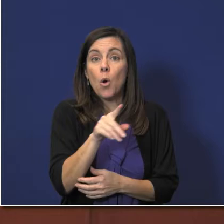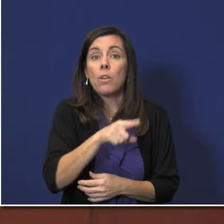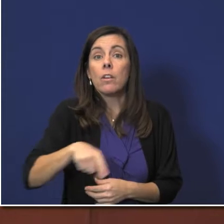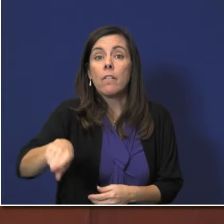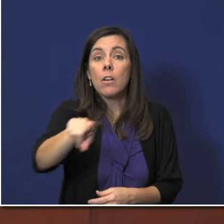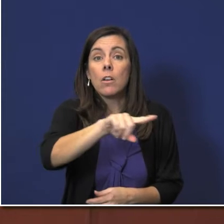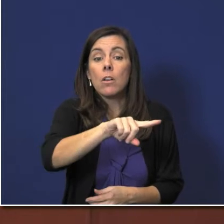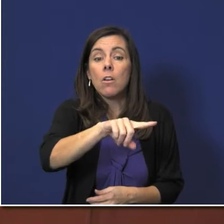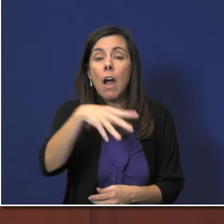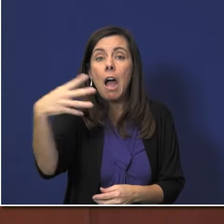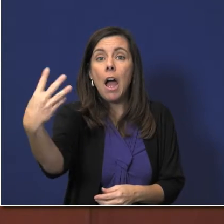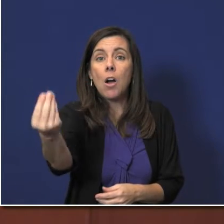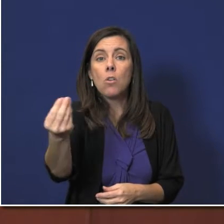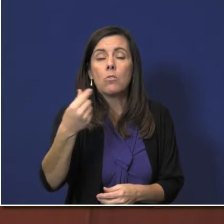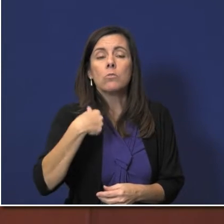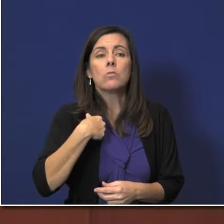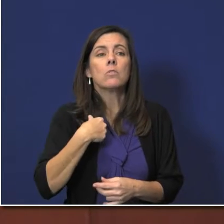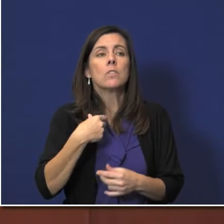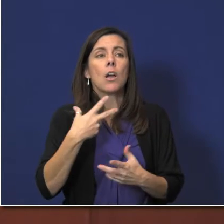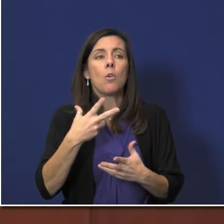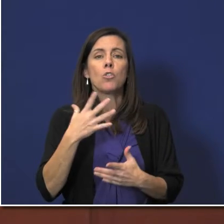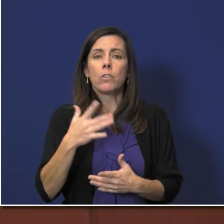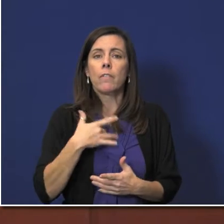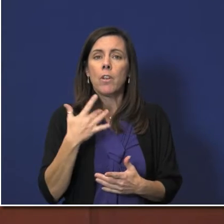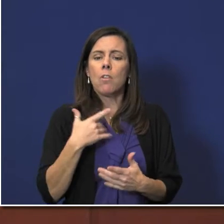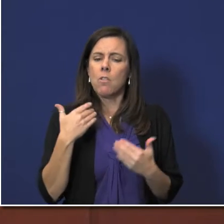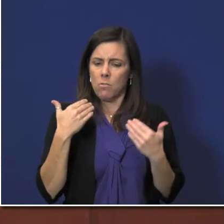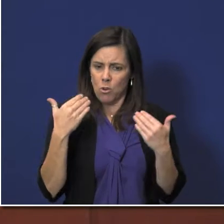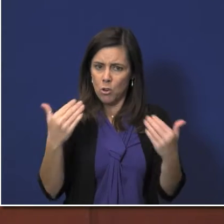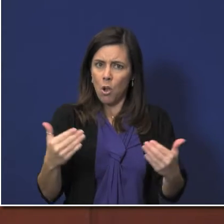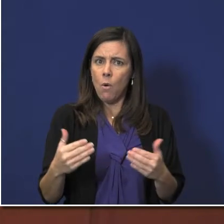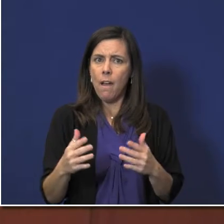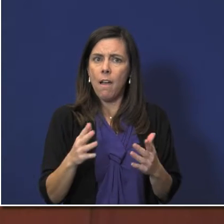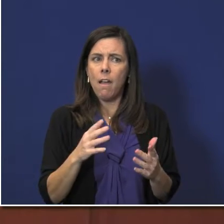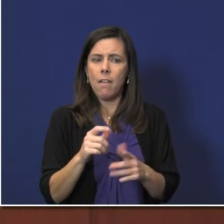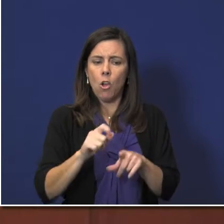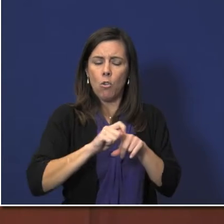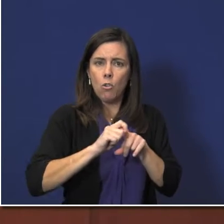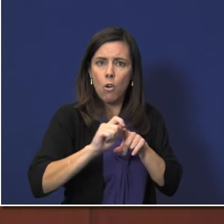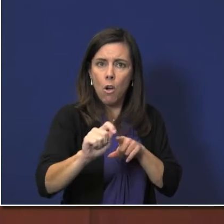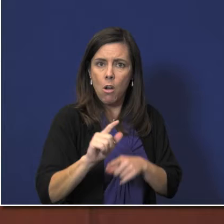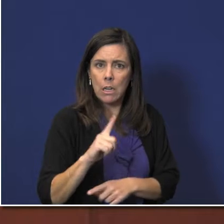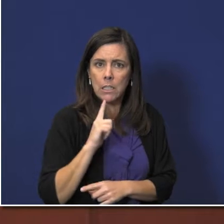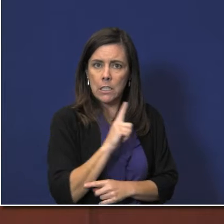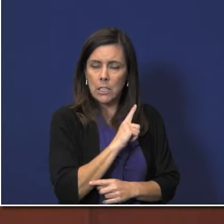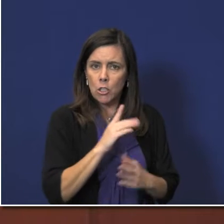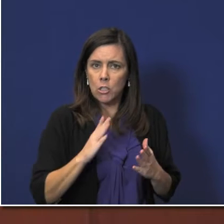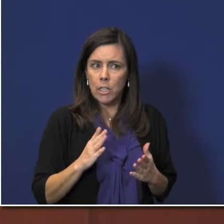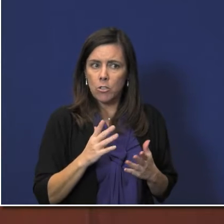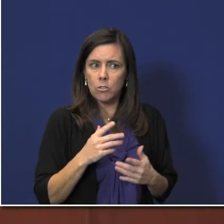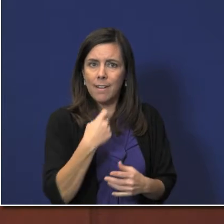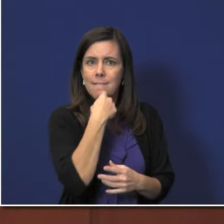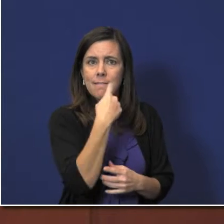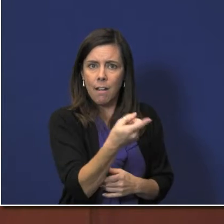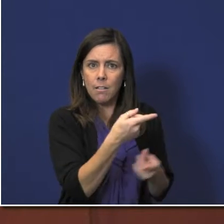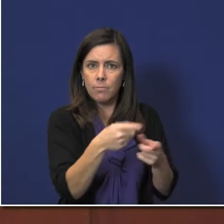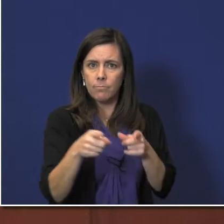and I would appreciate if you would feel entitled to call your legislator and talk to them about